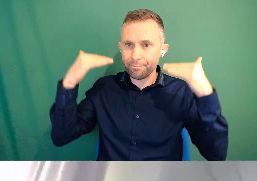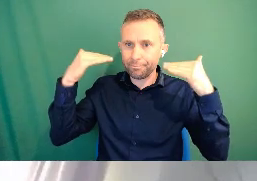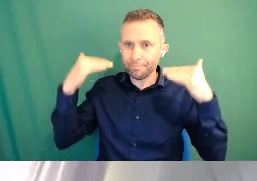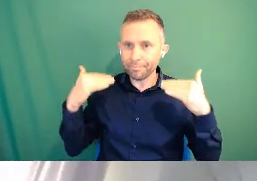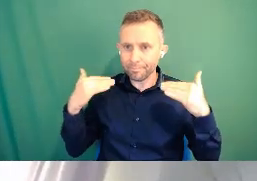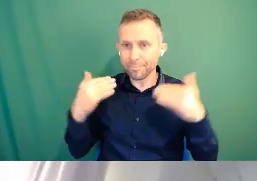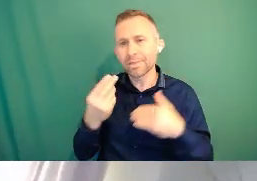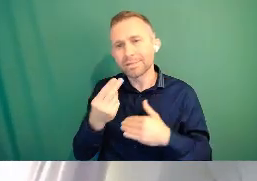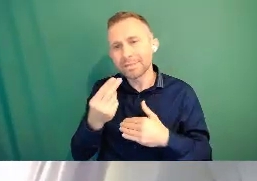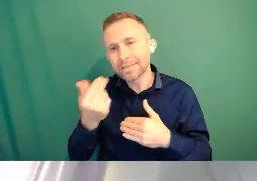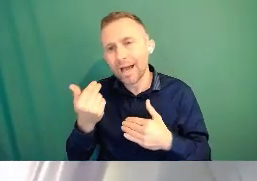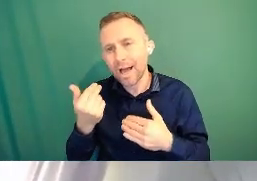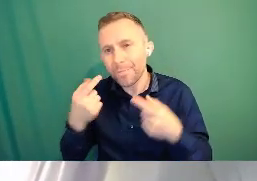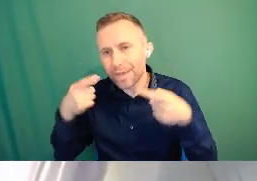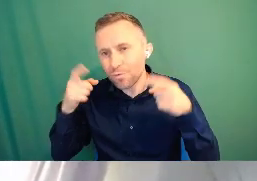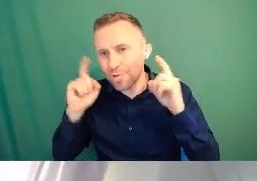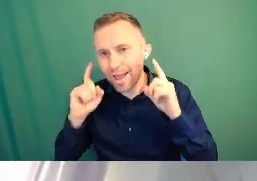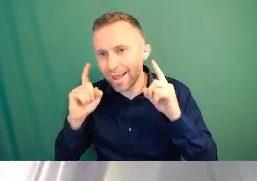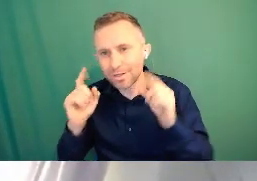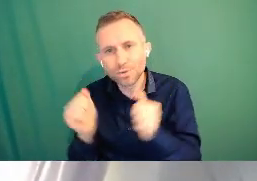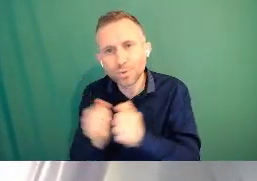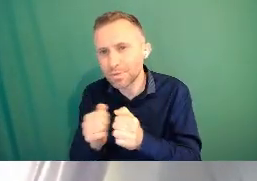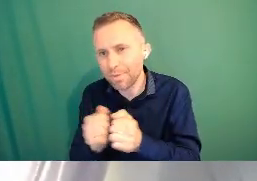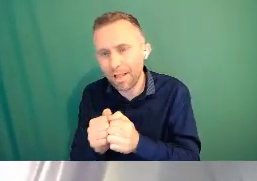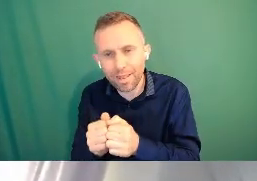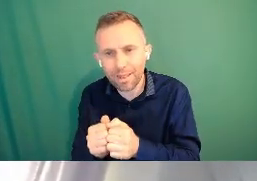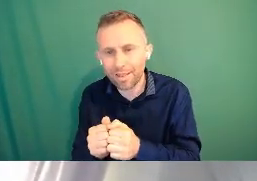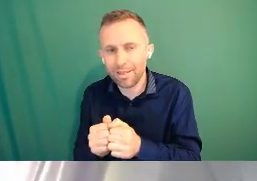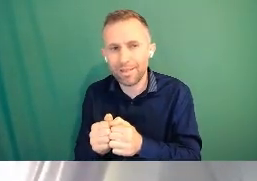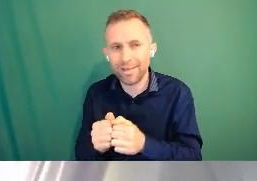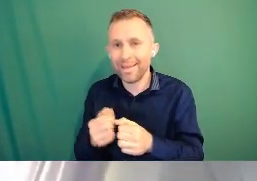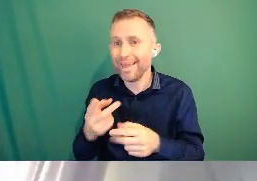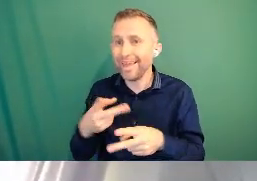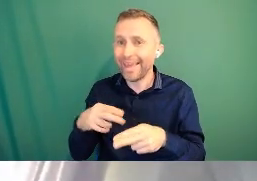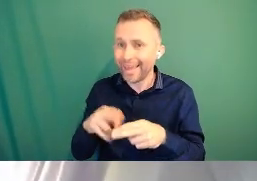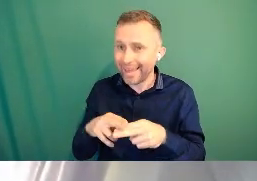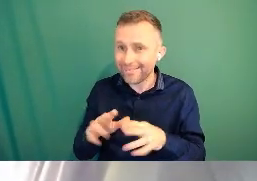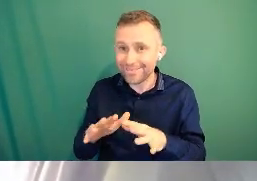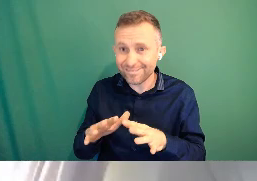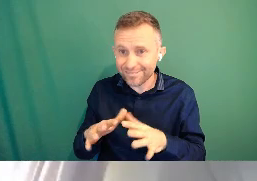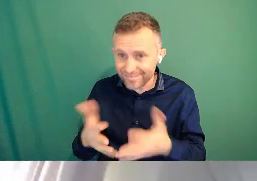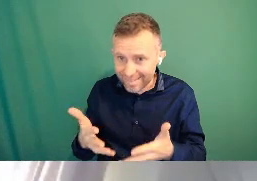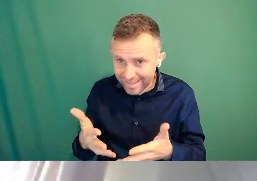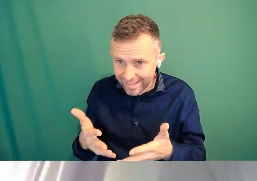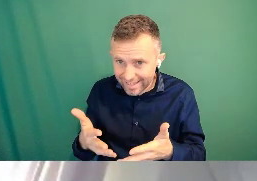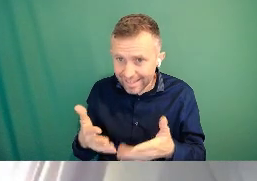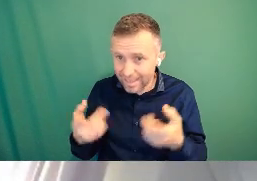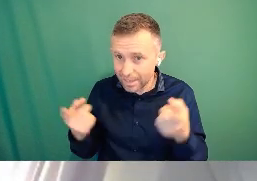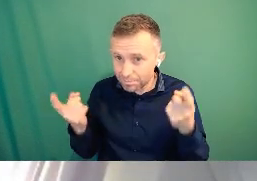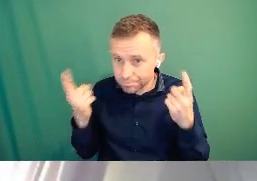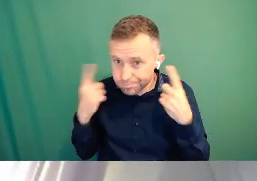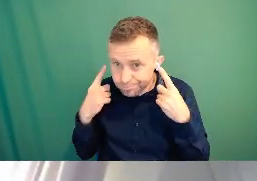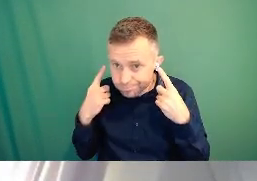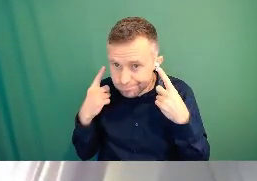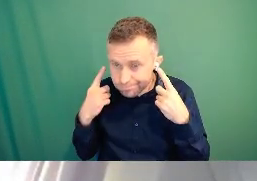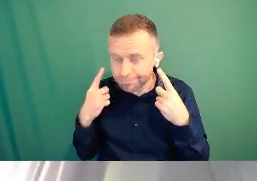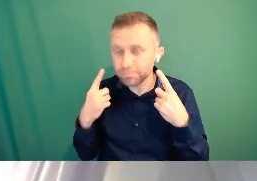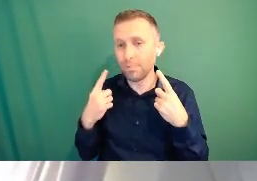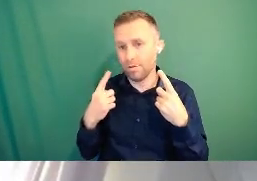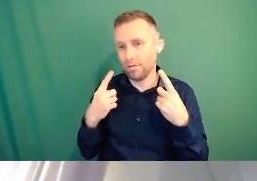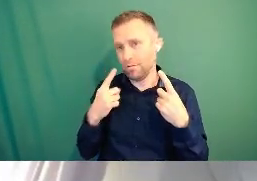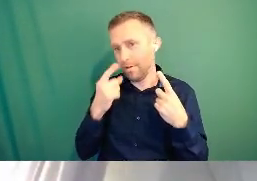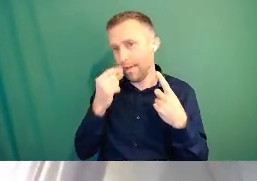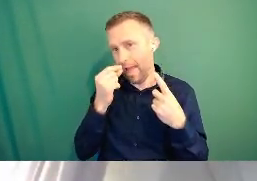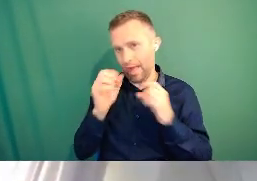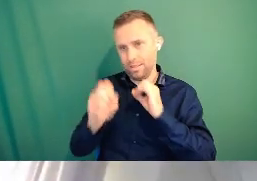on them. Some people can't use them, but those that can't, we make sure that the information that they're missing out